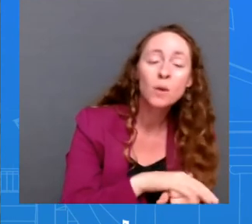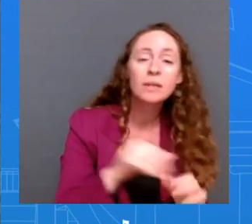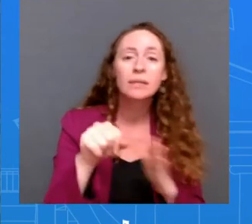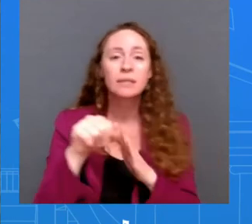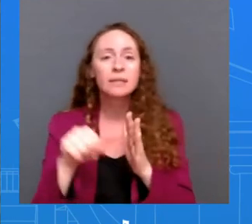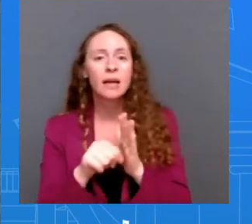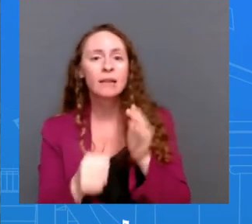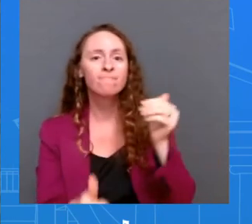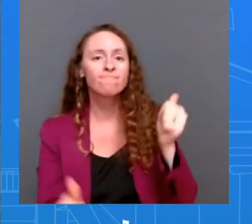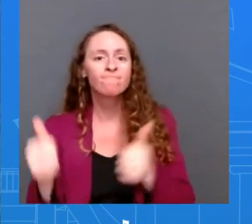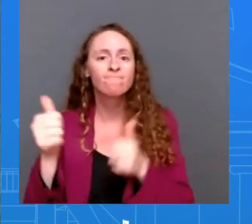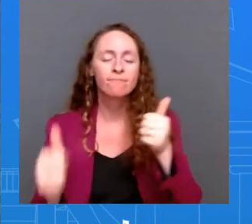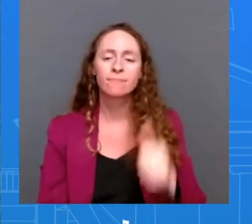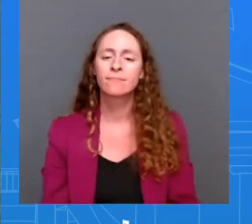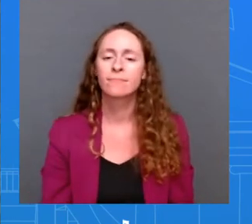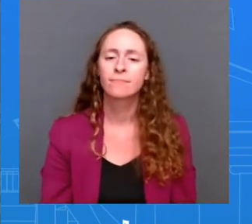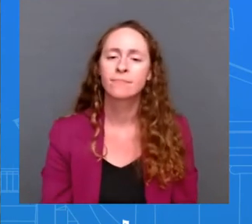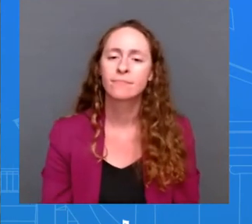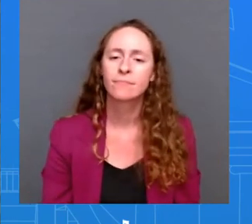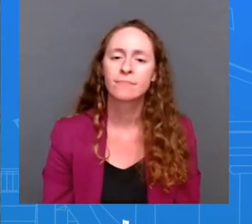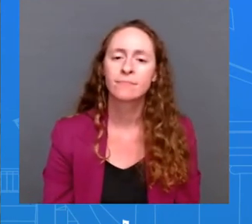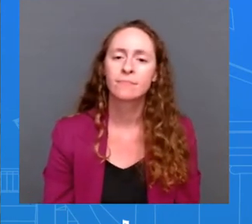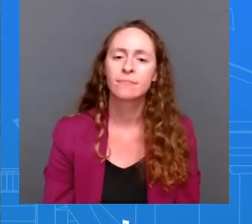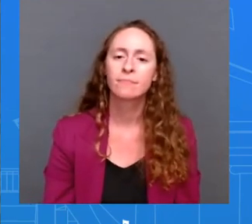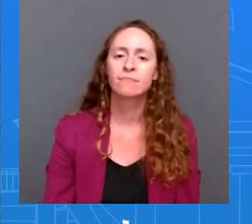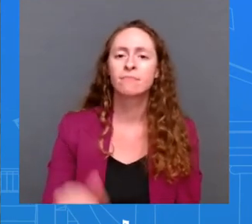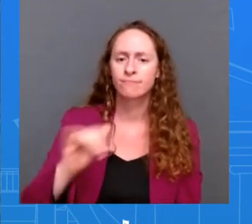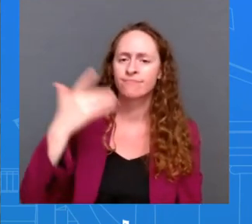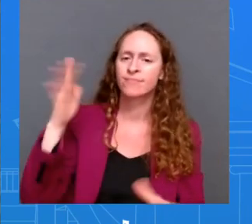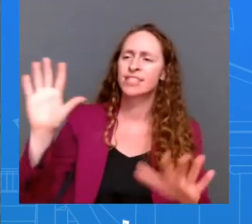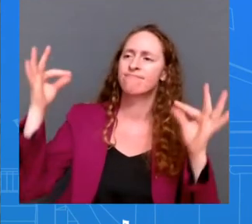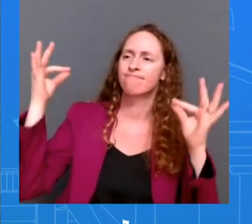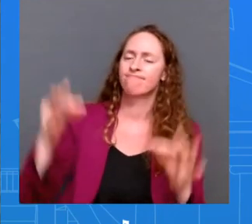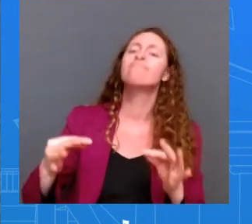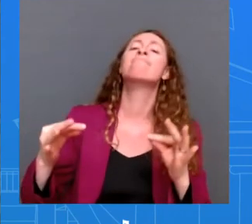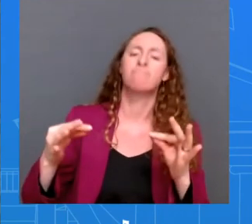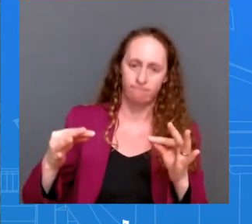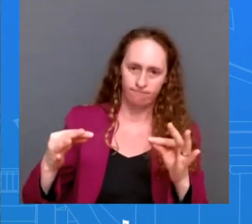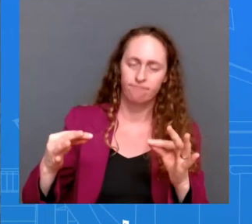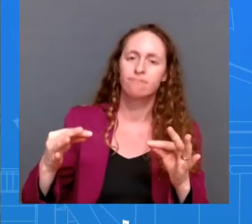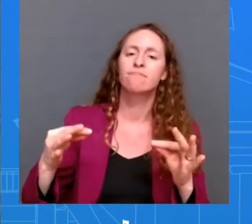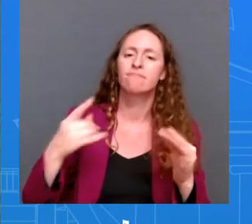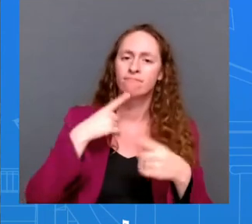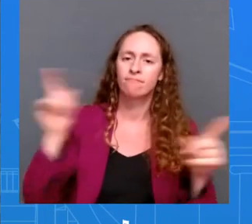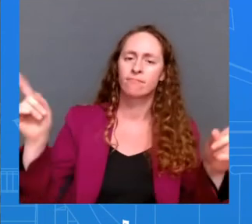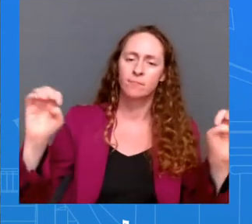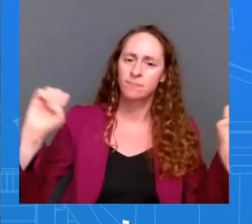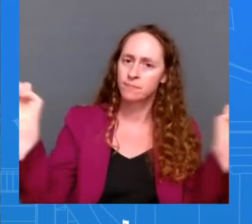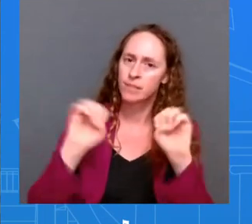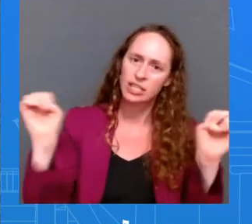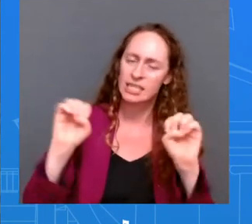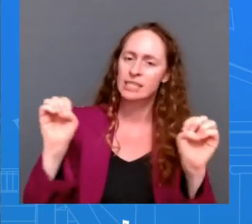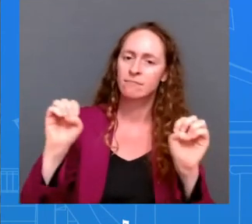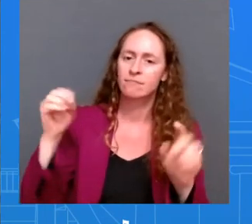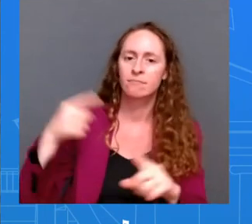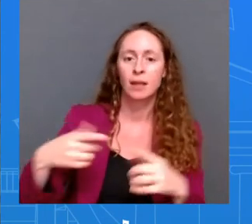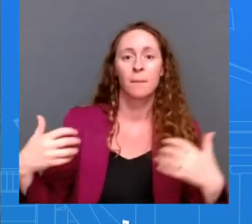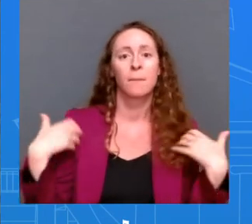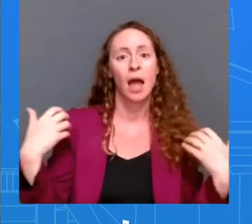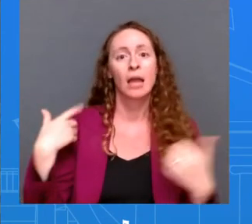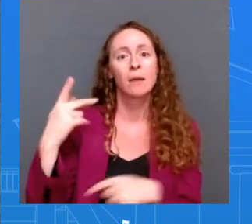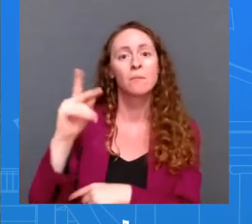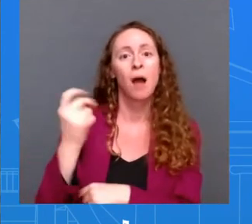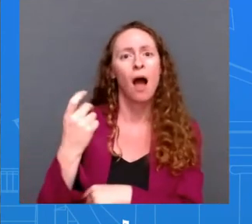health emergency declaration of monkeypox. And that's important because what that's going to do is going to help accelerate the vaccine production